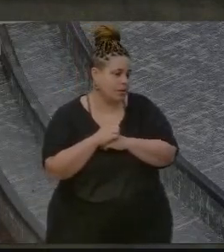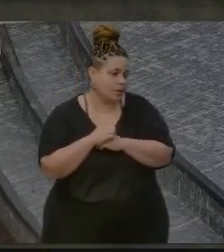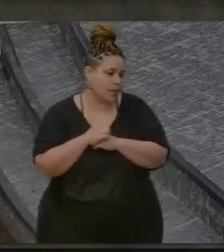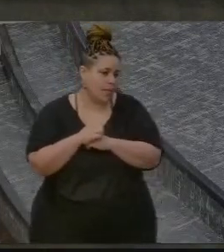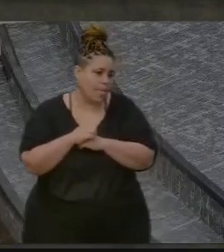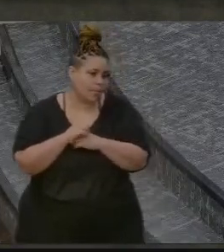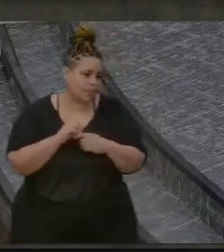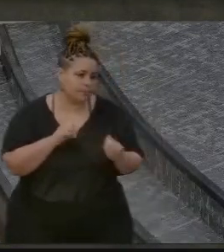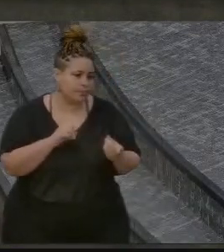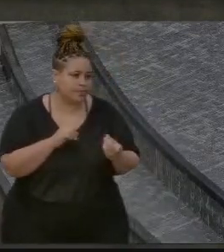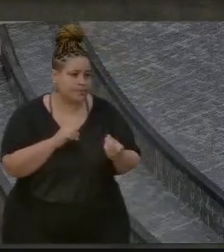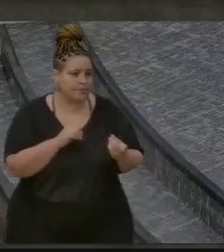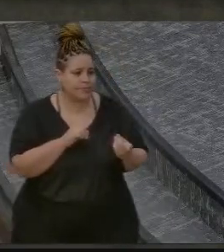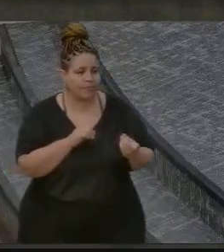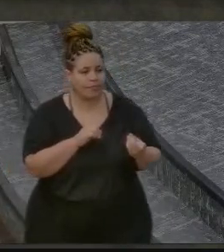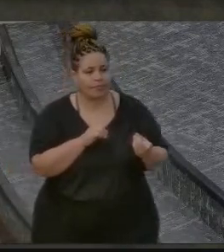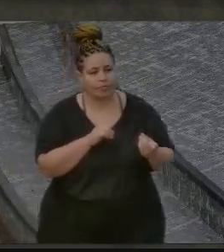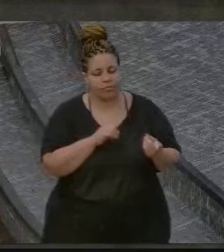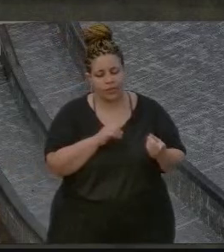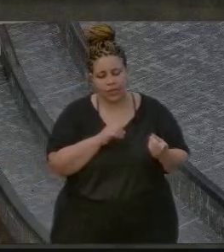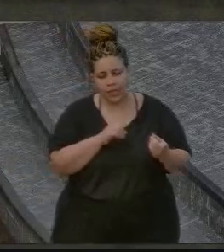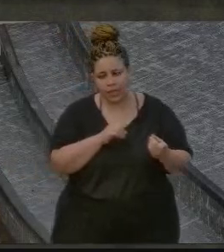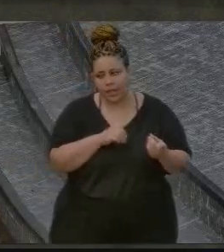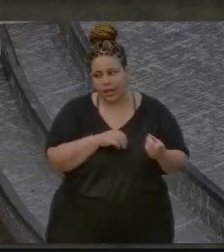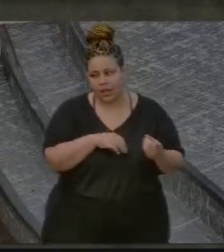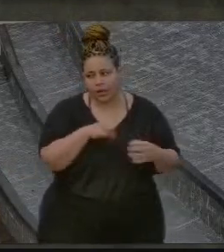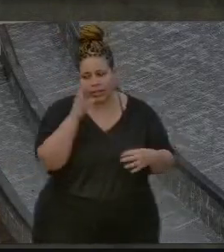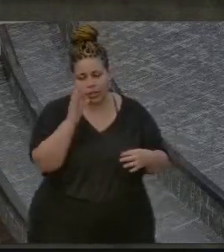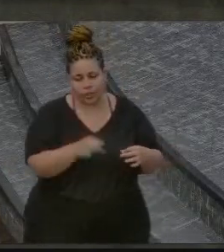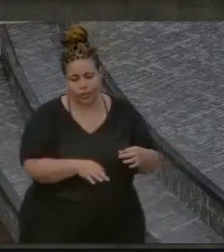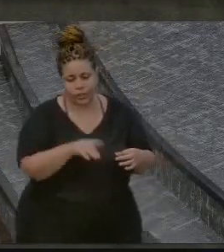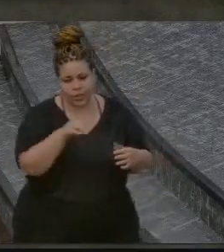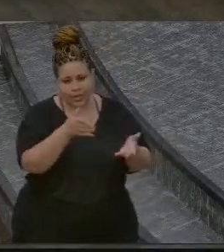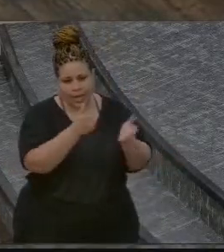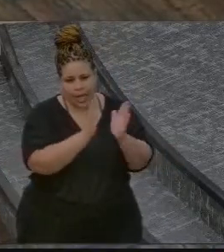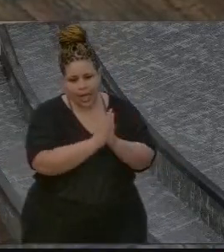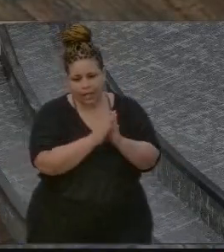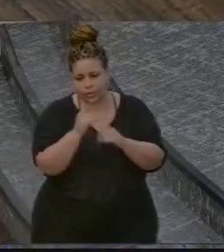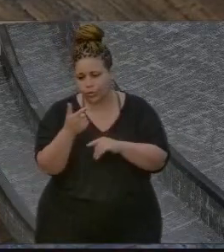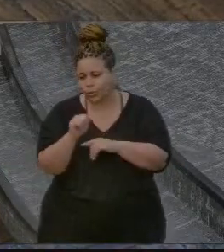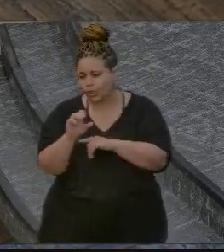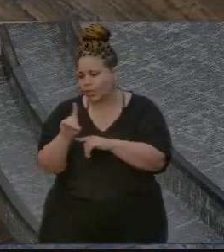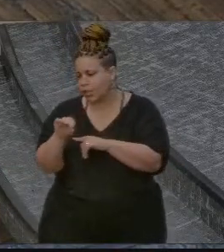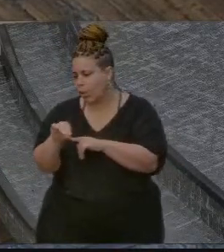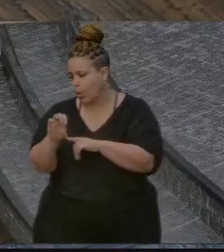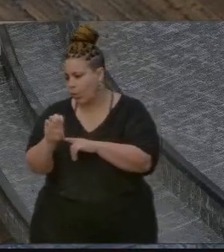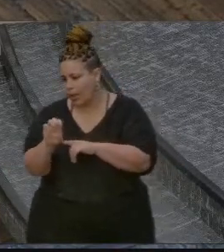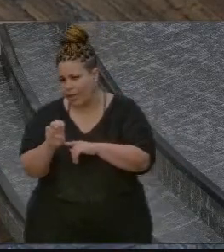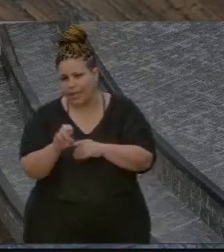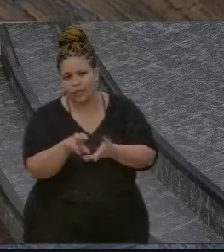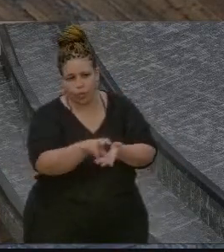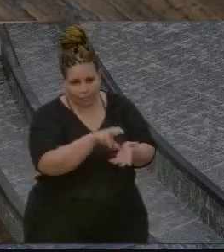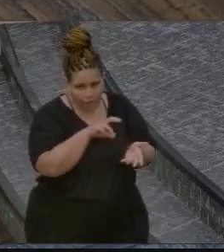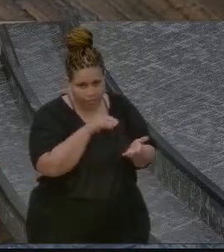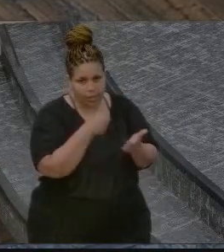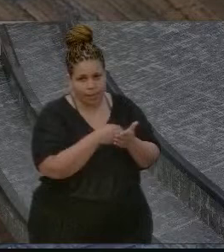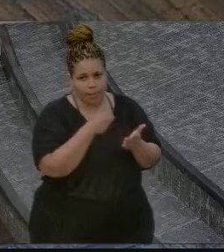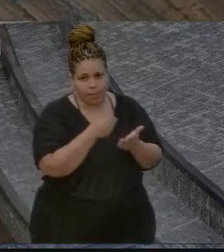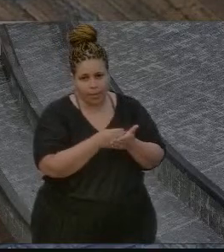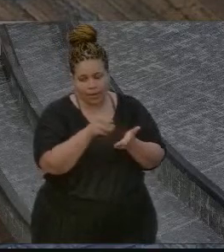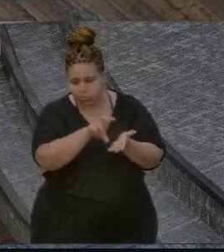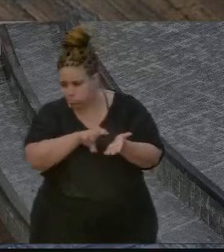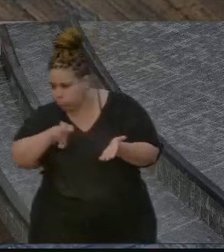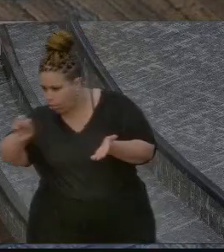This resolution is asking Georgia DOE to refund our money from this application back into our entitlement